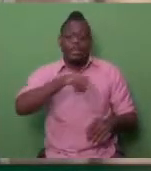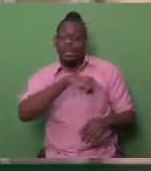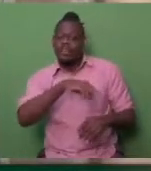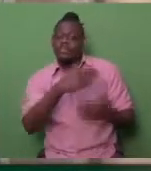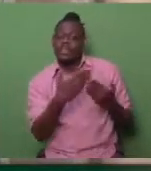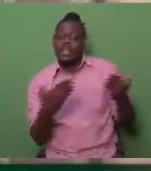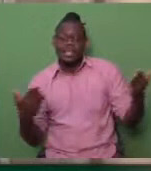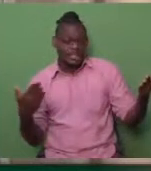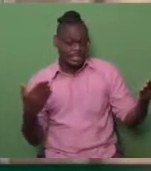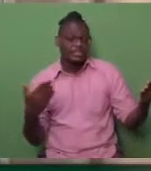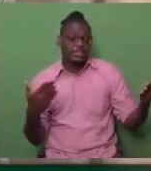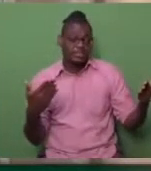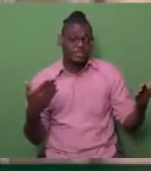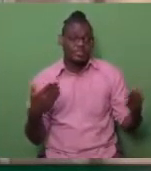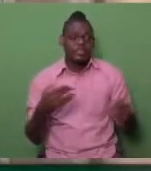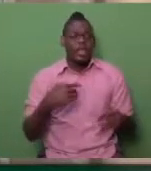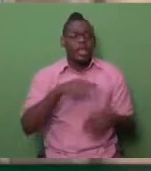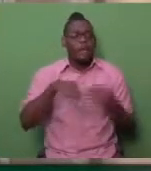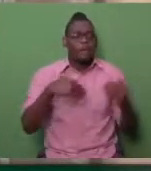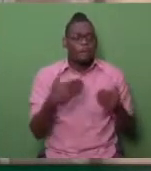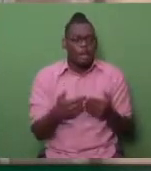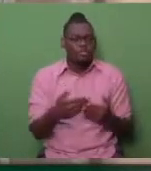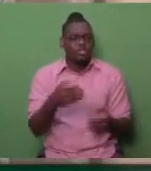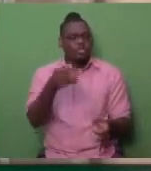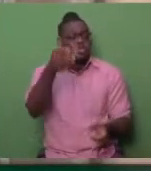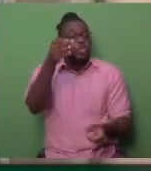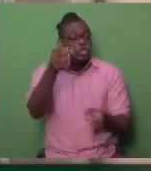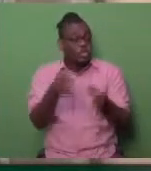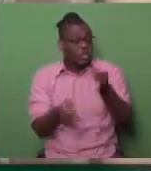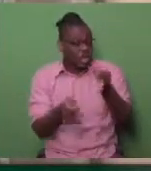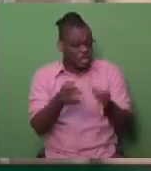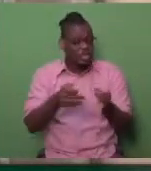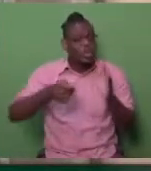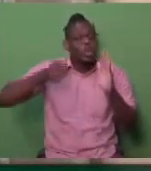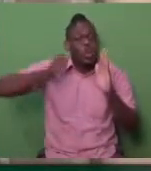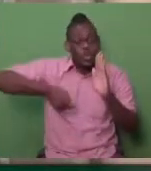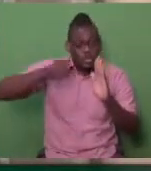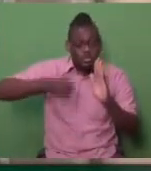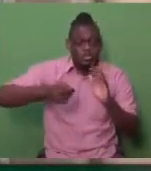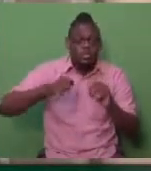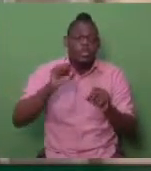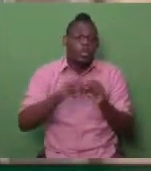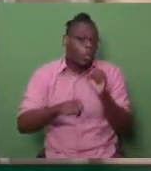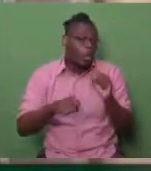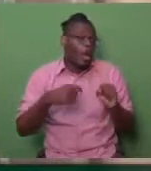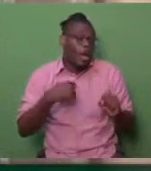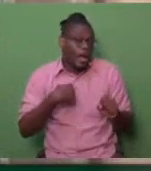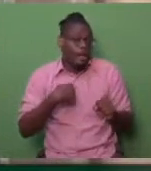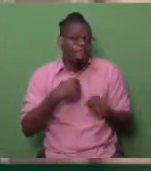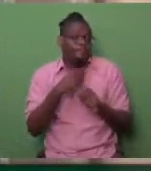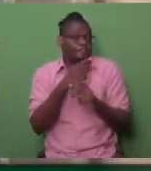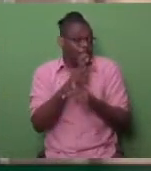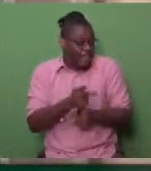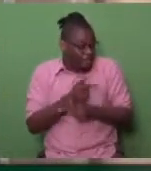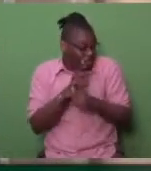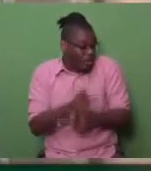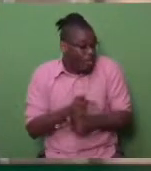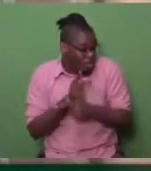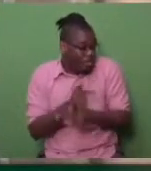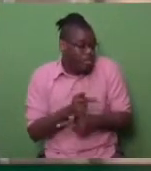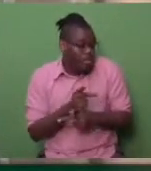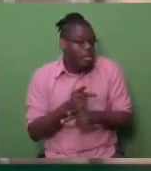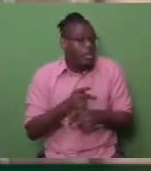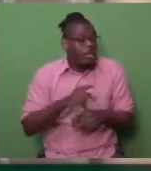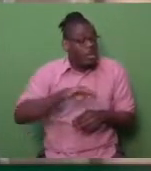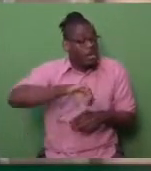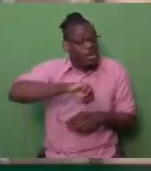to offend the judiciary rule. I will refer only to information in the public domain and ask questions of the government